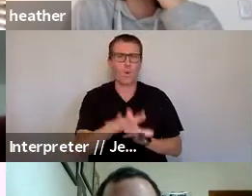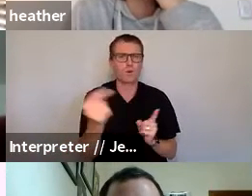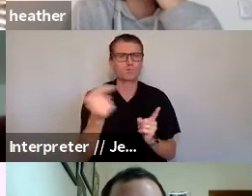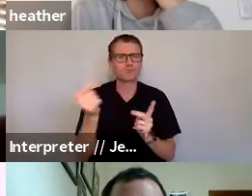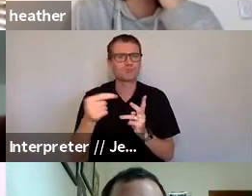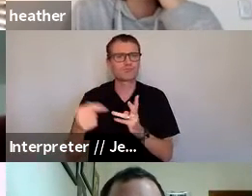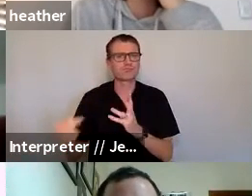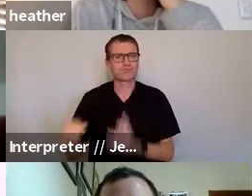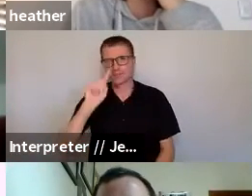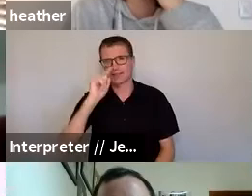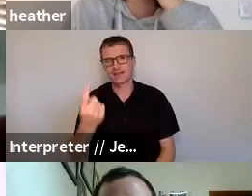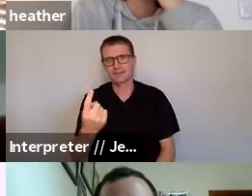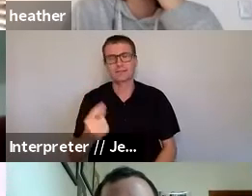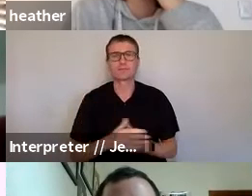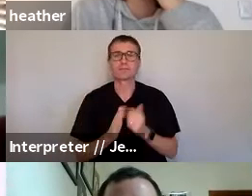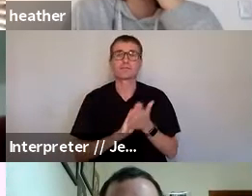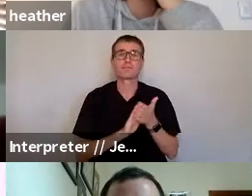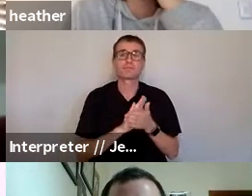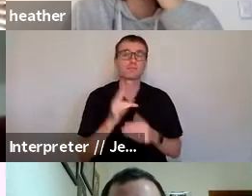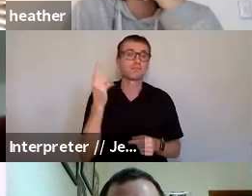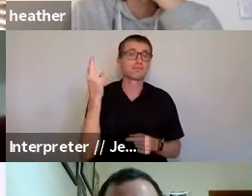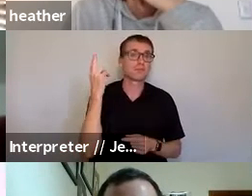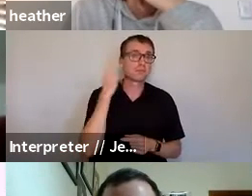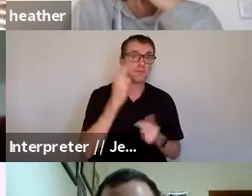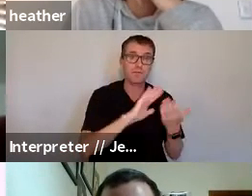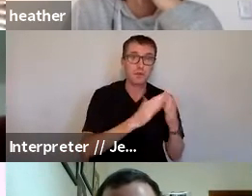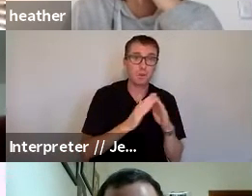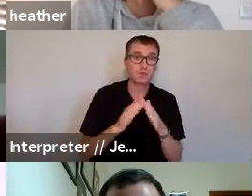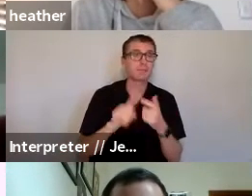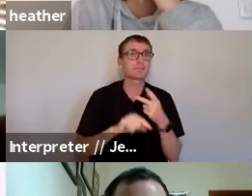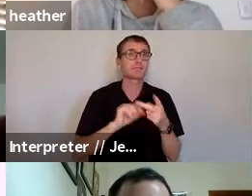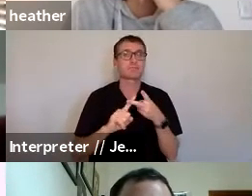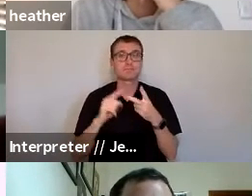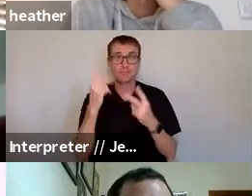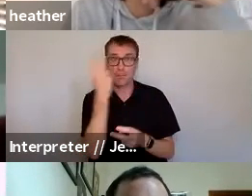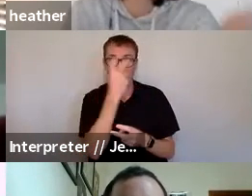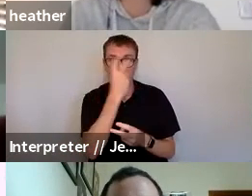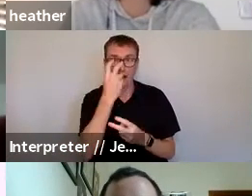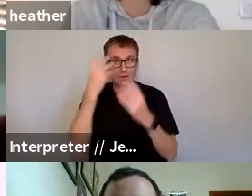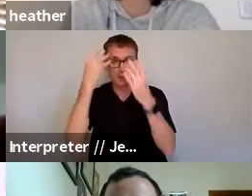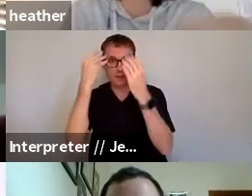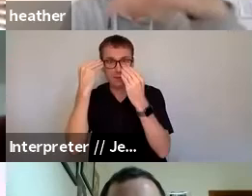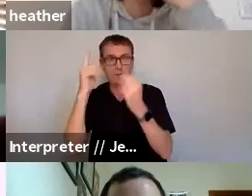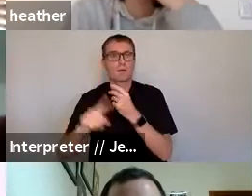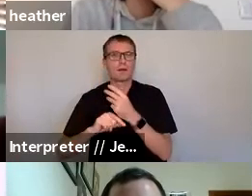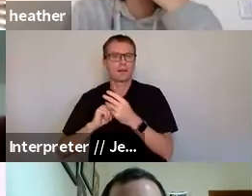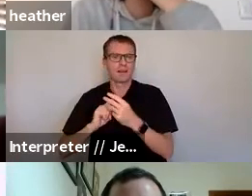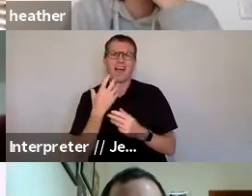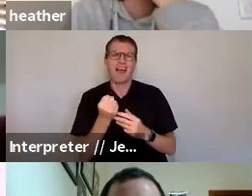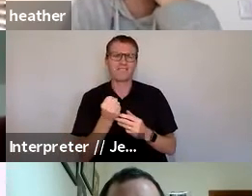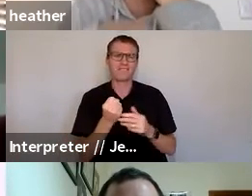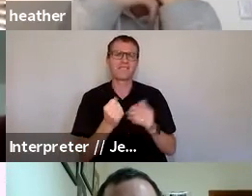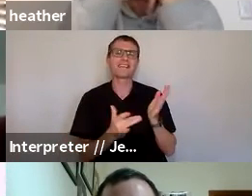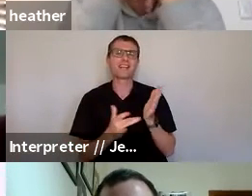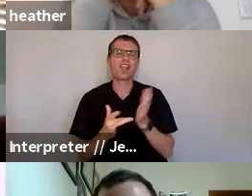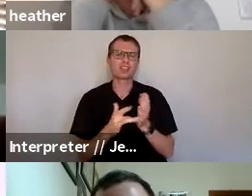people who have low vision or are blind, there's the limitations of technology. So people